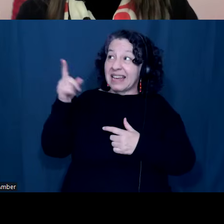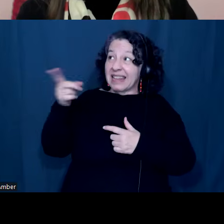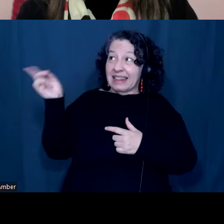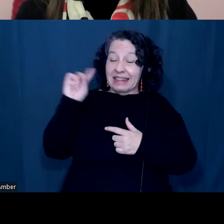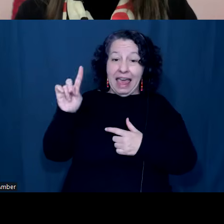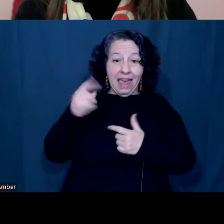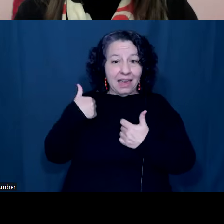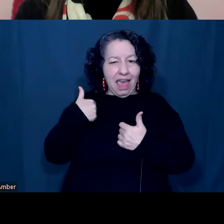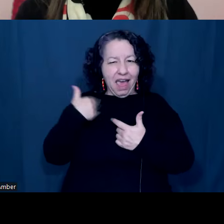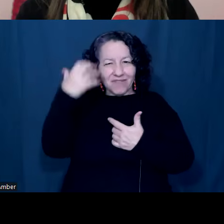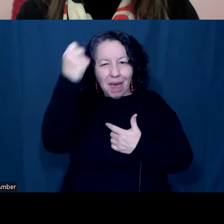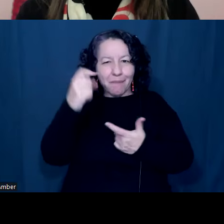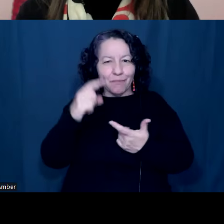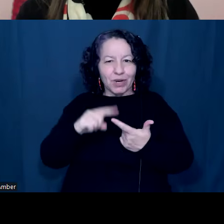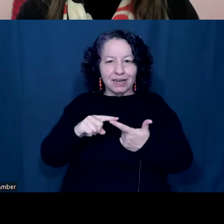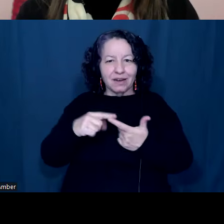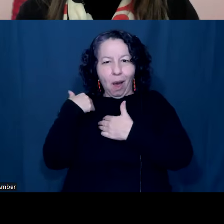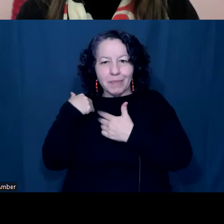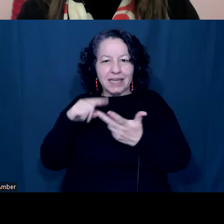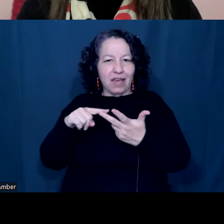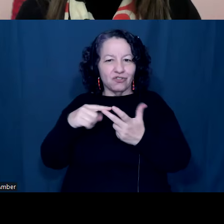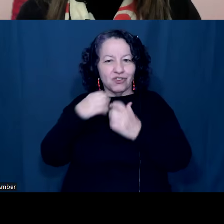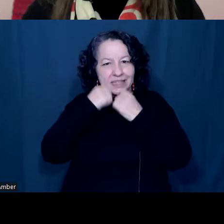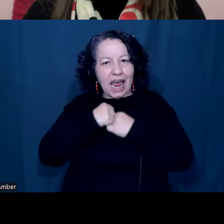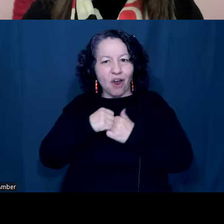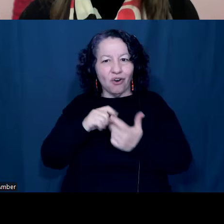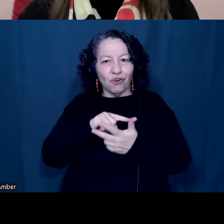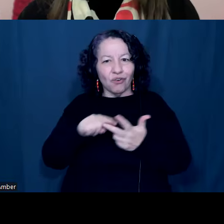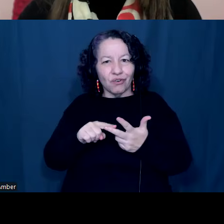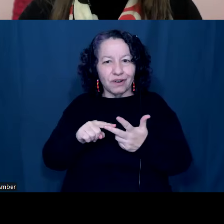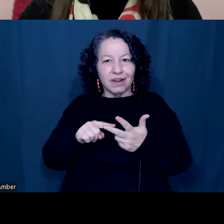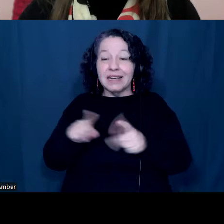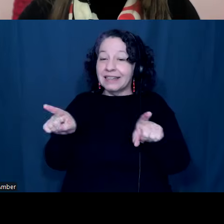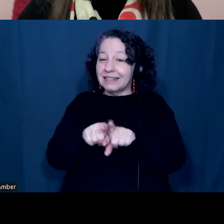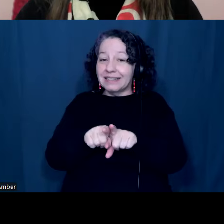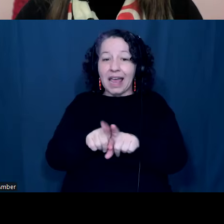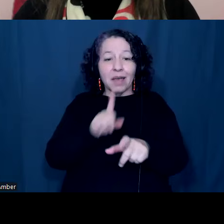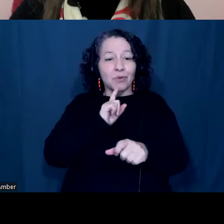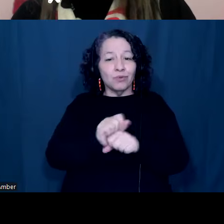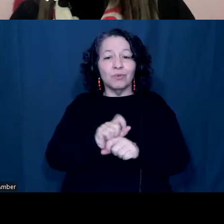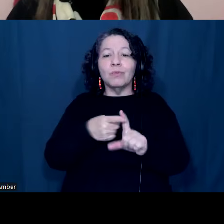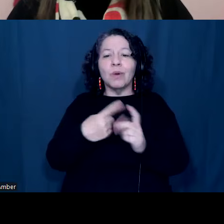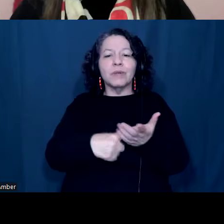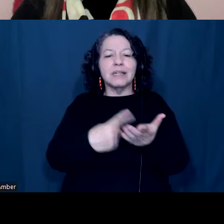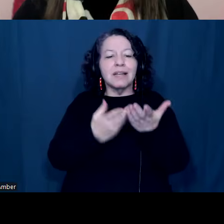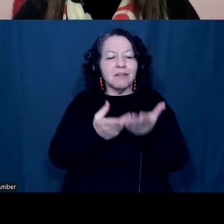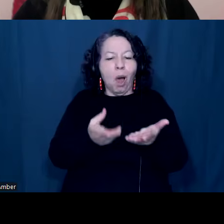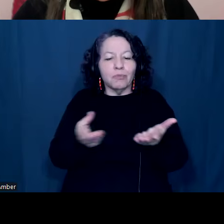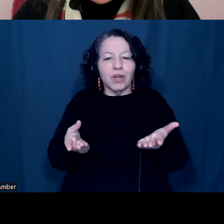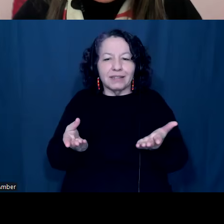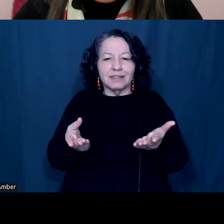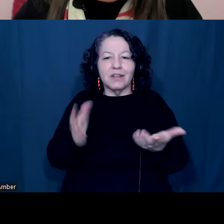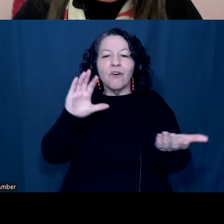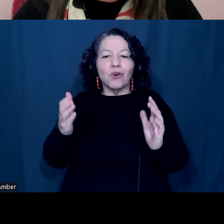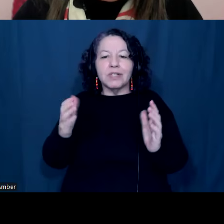obligation, and care. The same is true when we talk about objects versus cultural